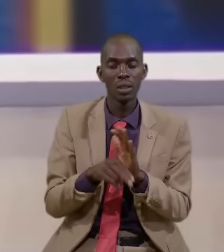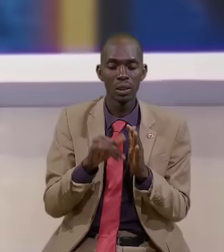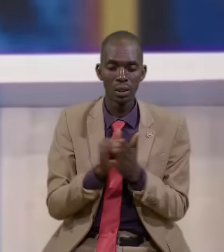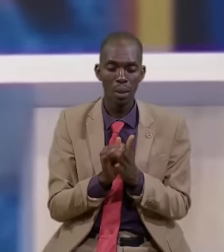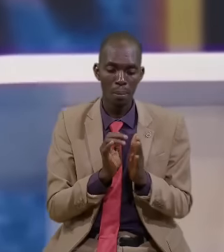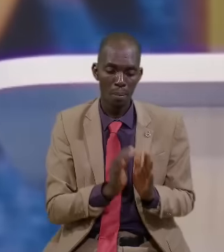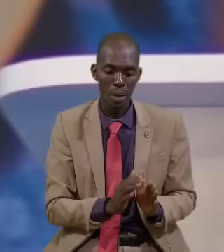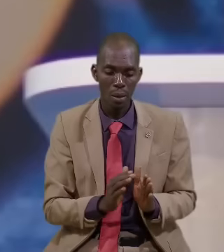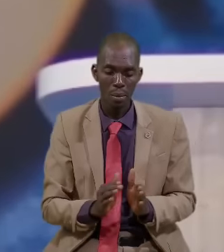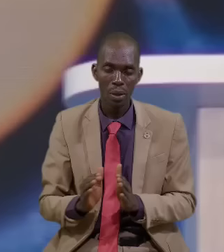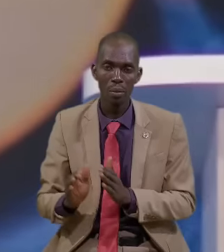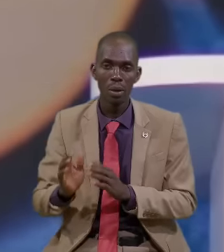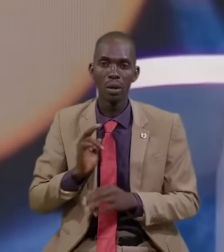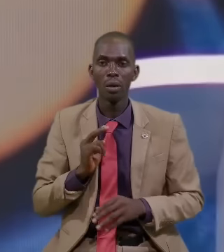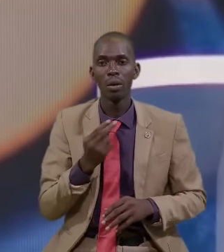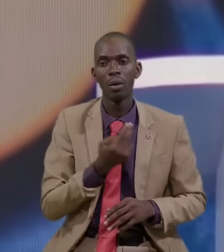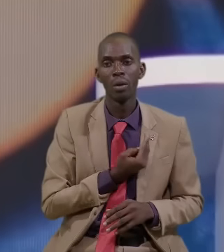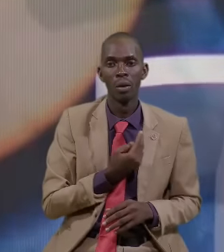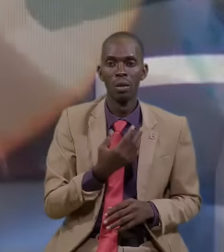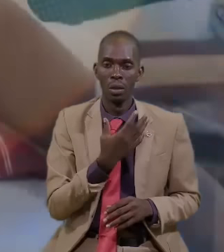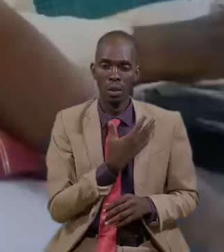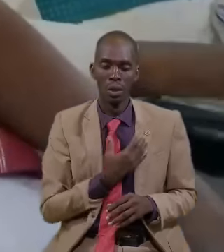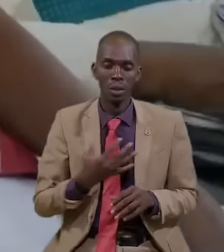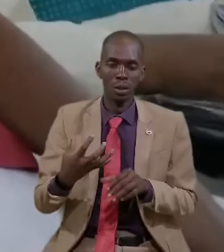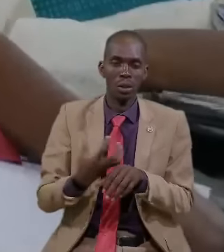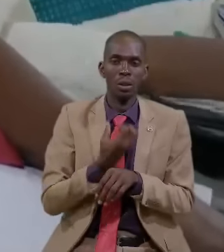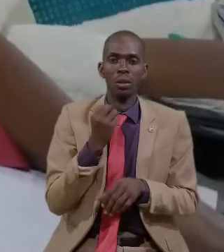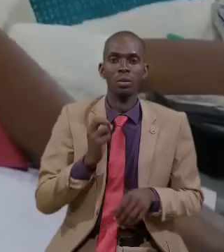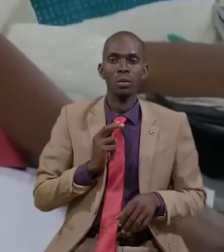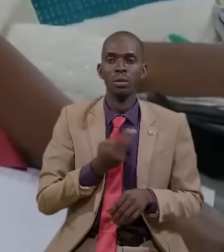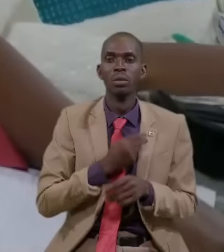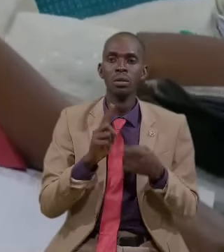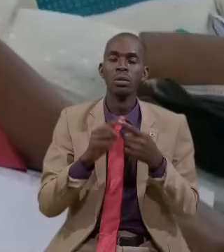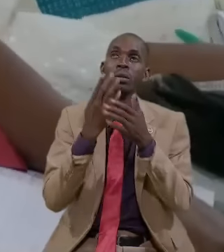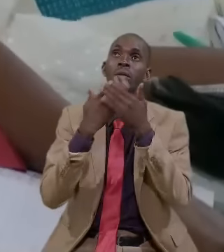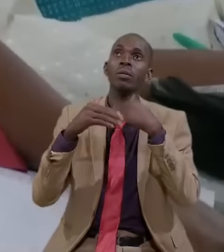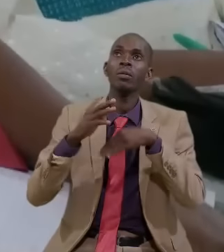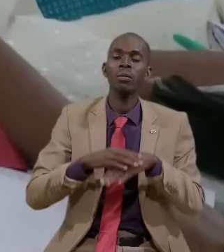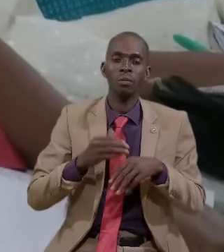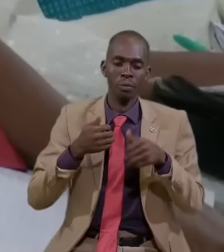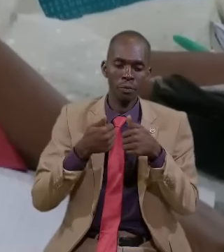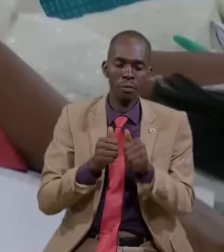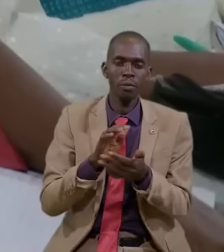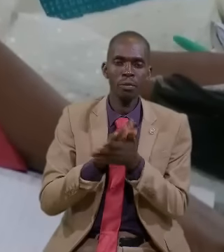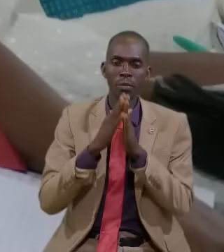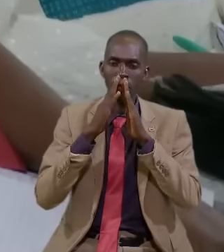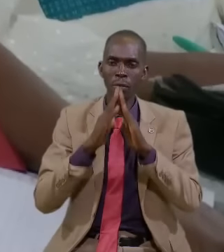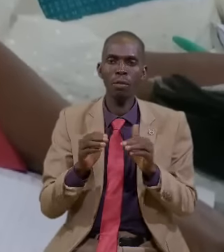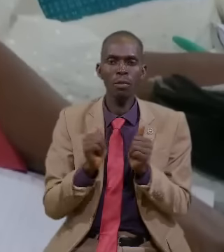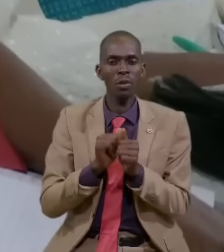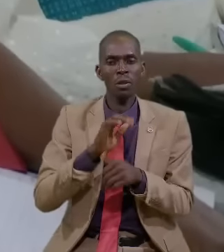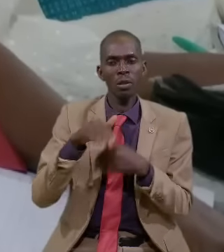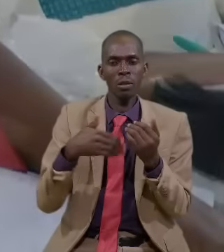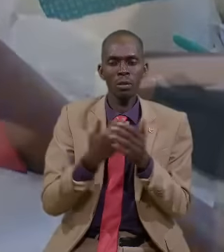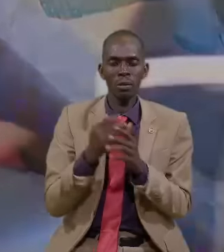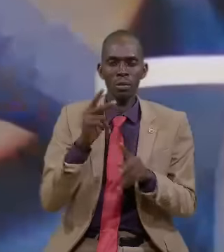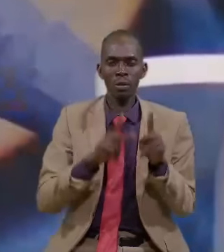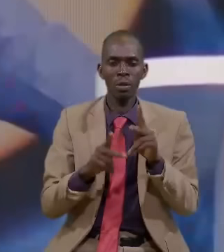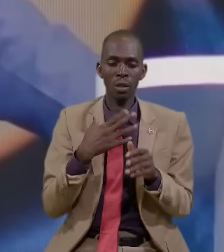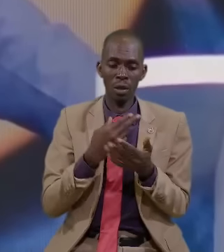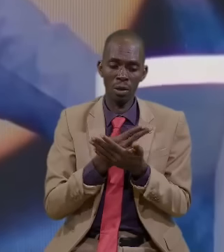us and gets us to heaven. Follow peace with all men, and holiness without which